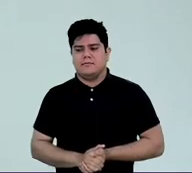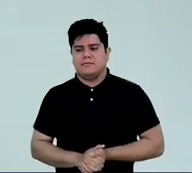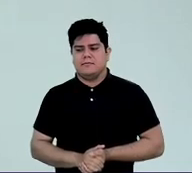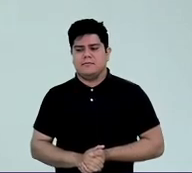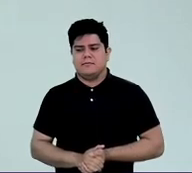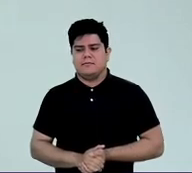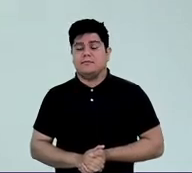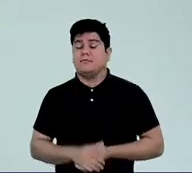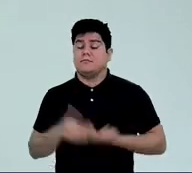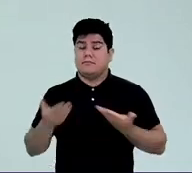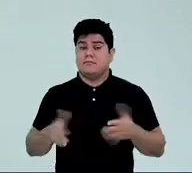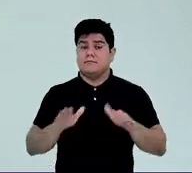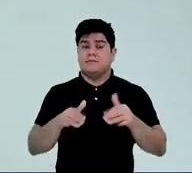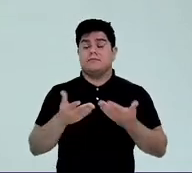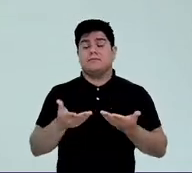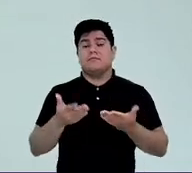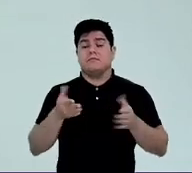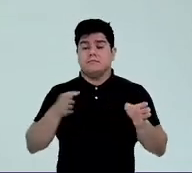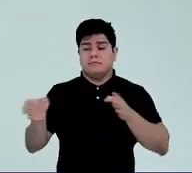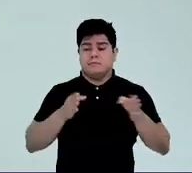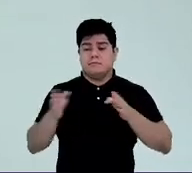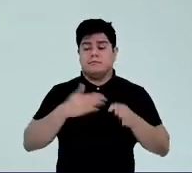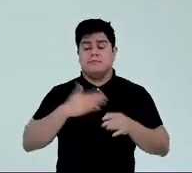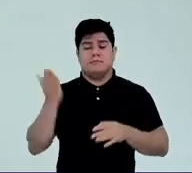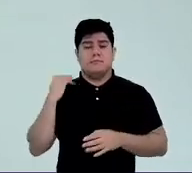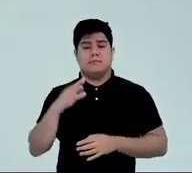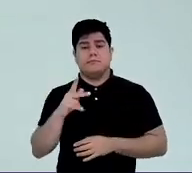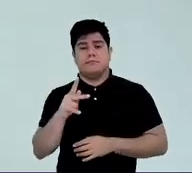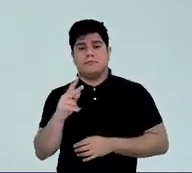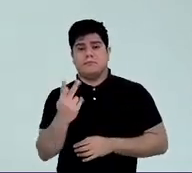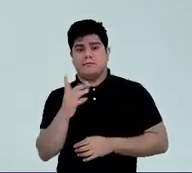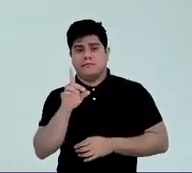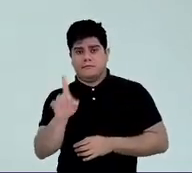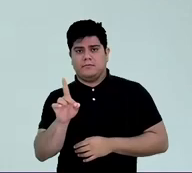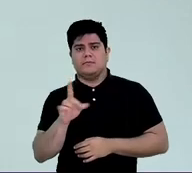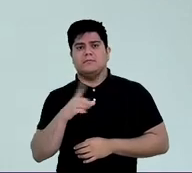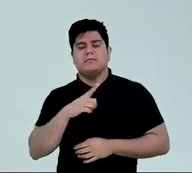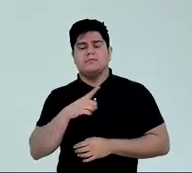advisor during my PhD at Harvard Medical School,